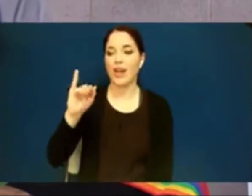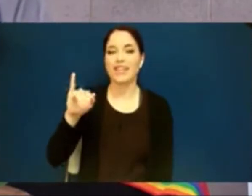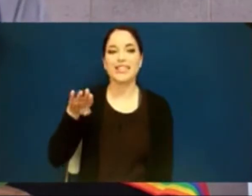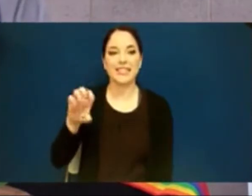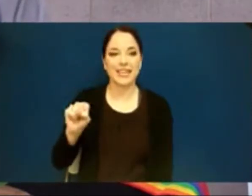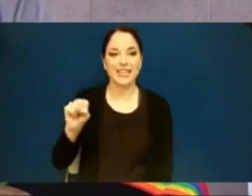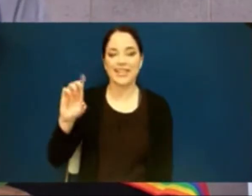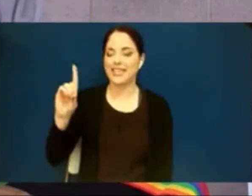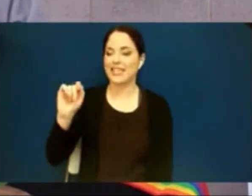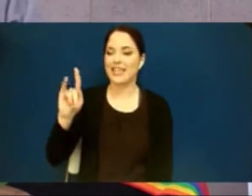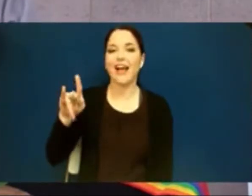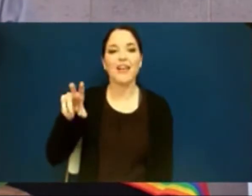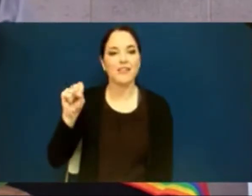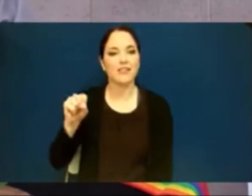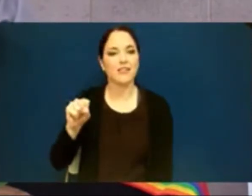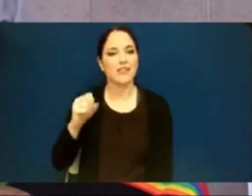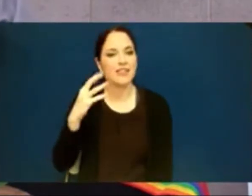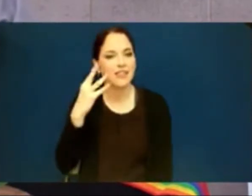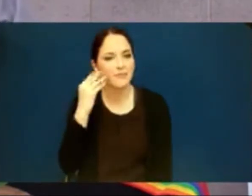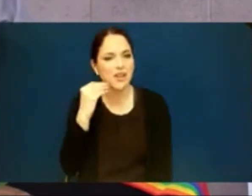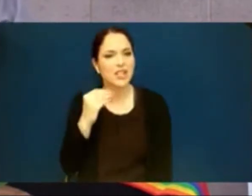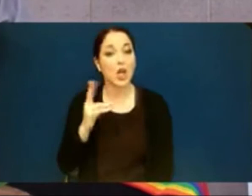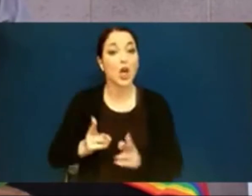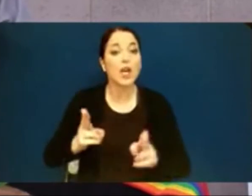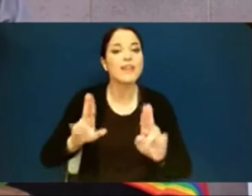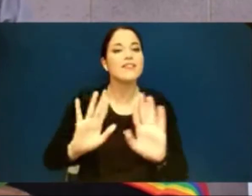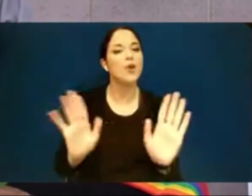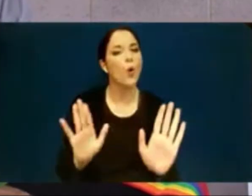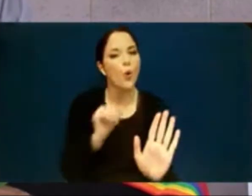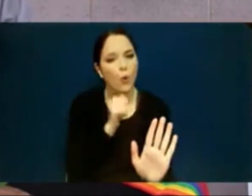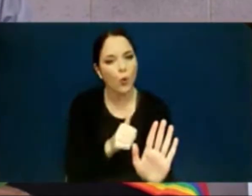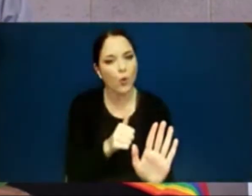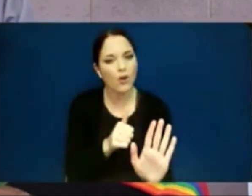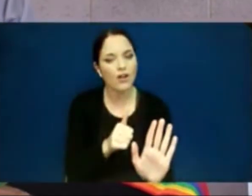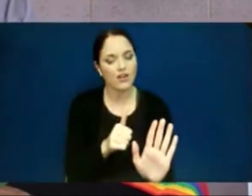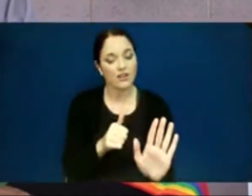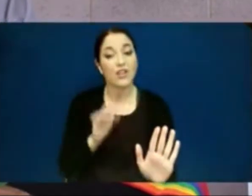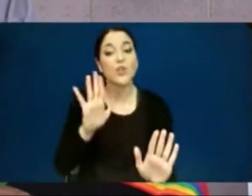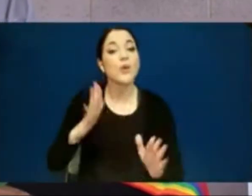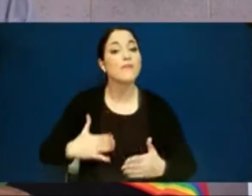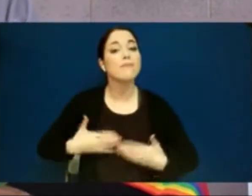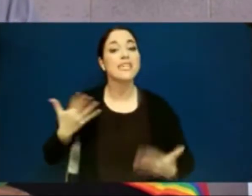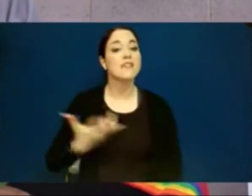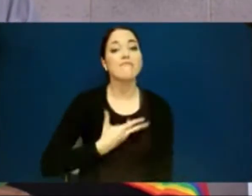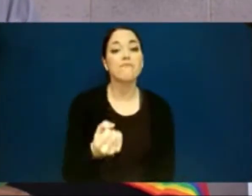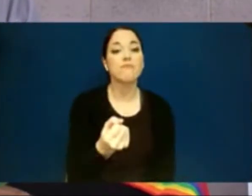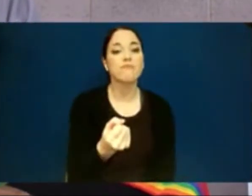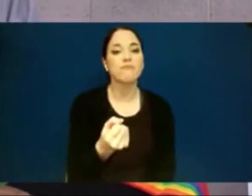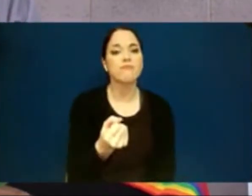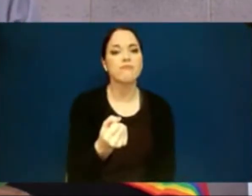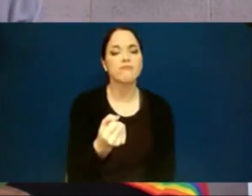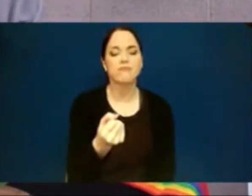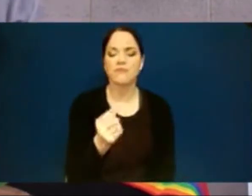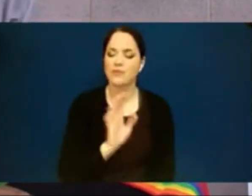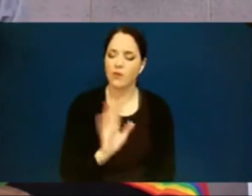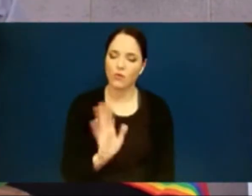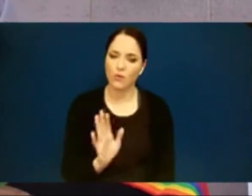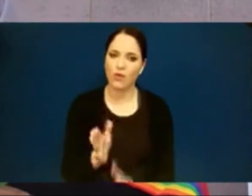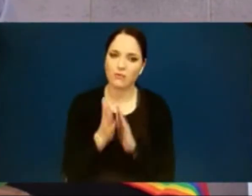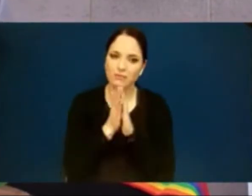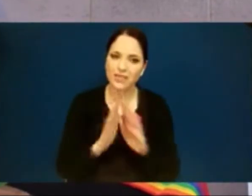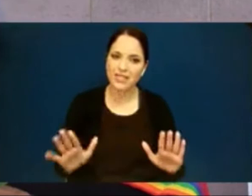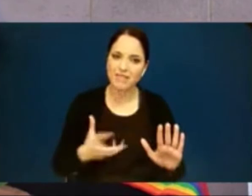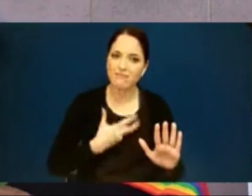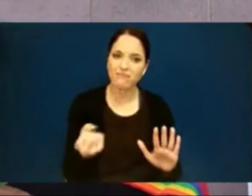spirit. Do not lose your inner peace for anything whatsoever, even if your whole